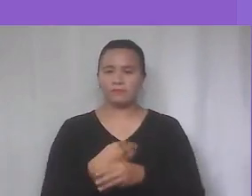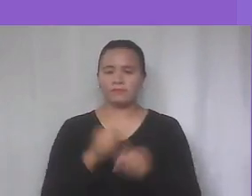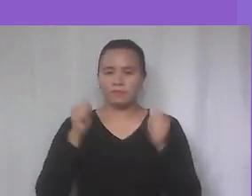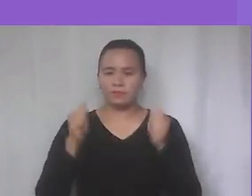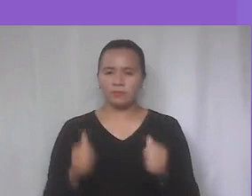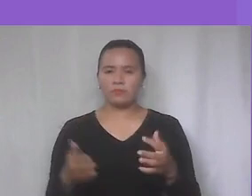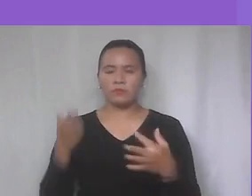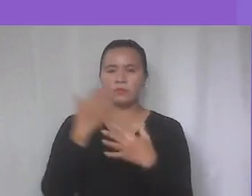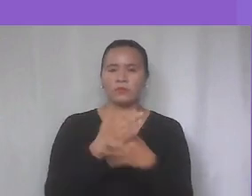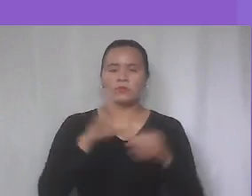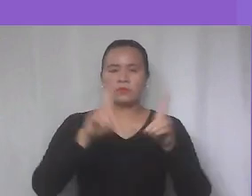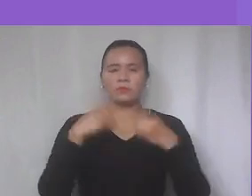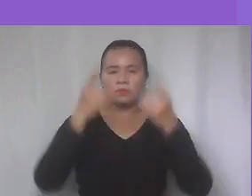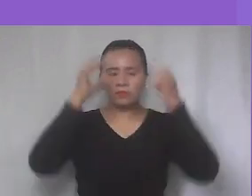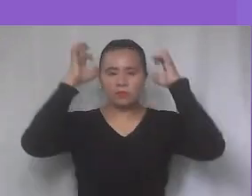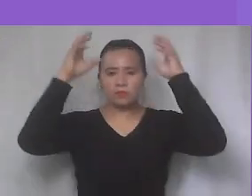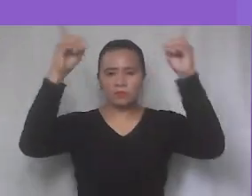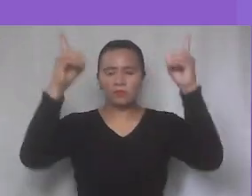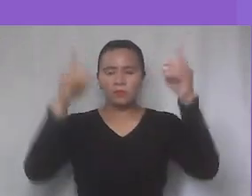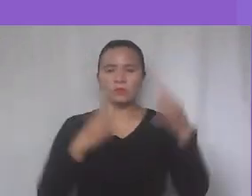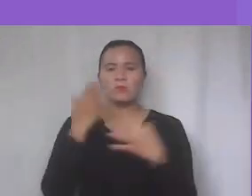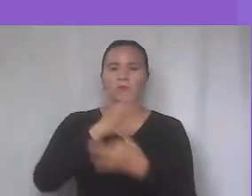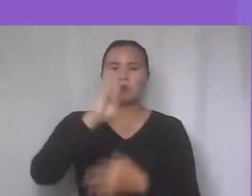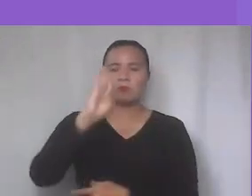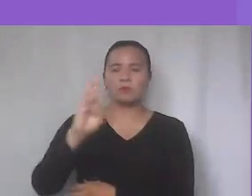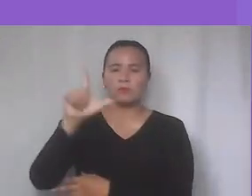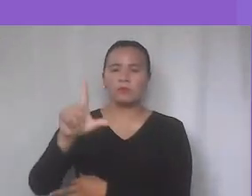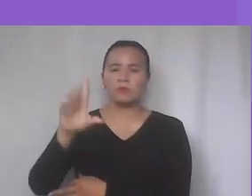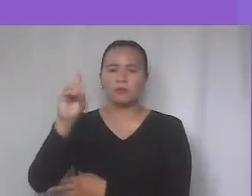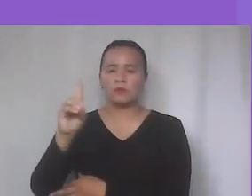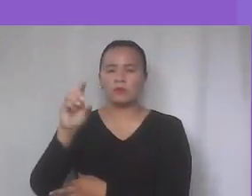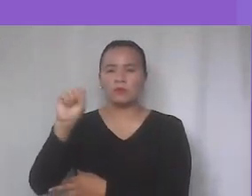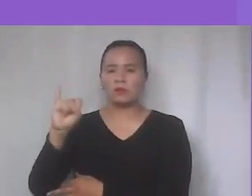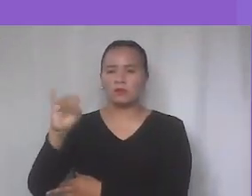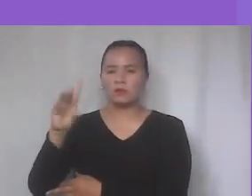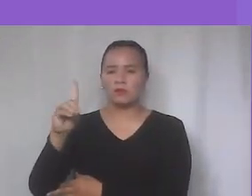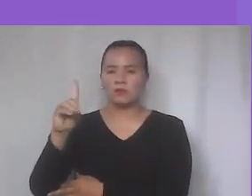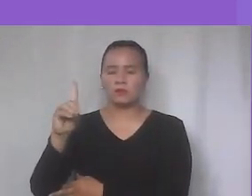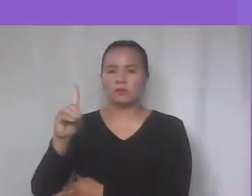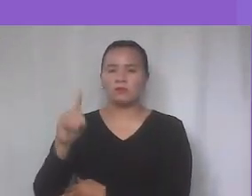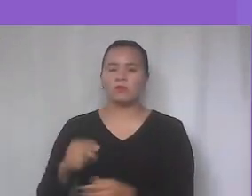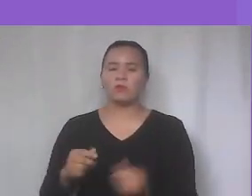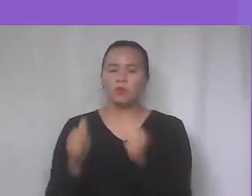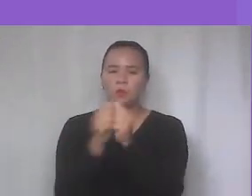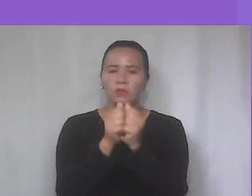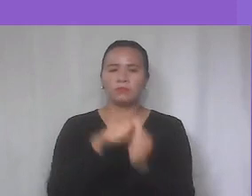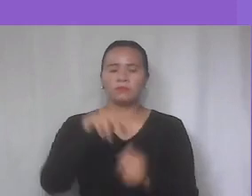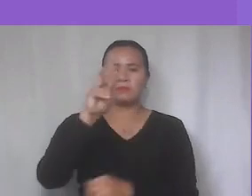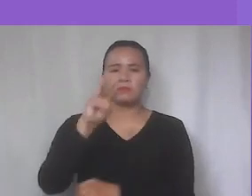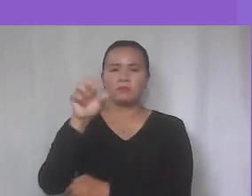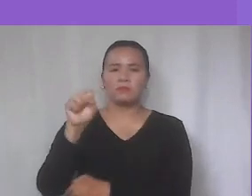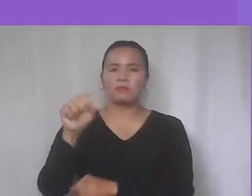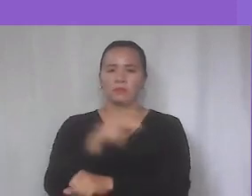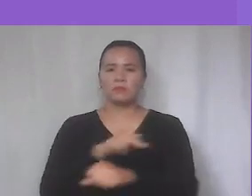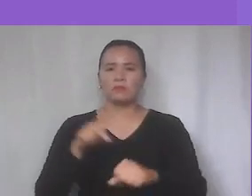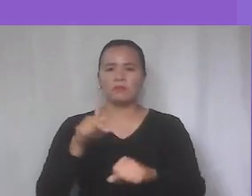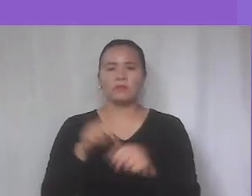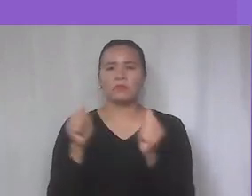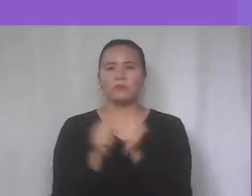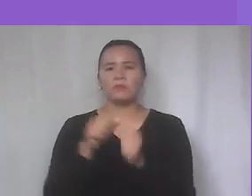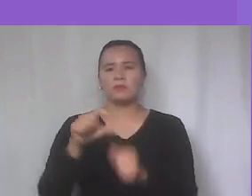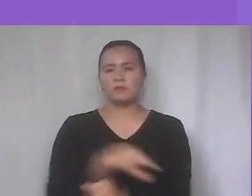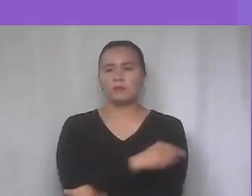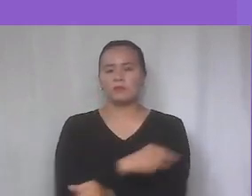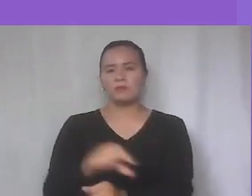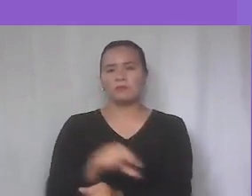Bureau of Learning Delivery Student Inclusion Division, together with Microsoft Philippines, with the special participation